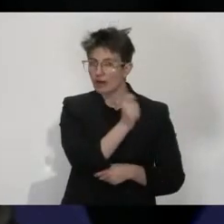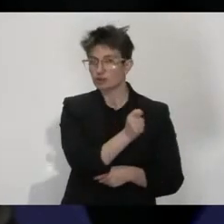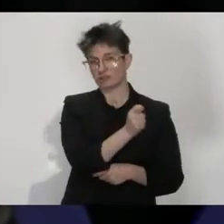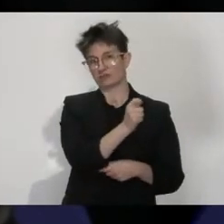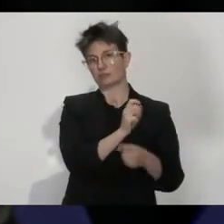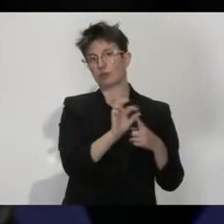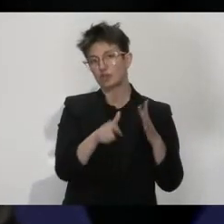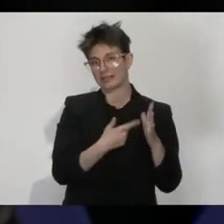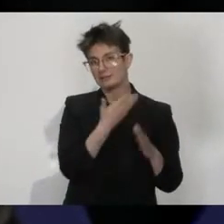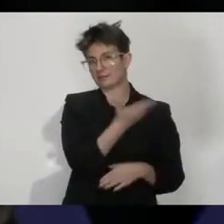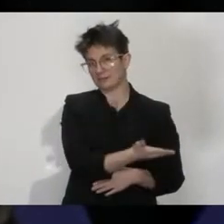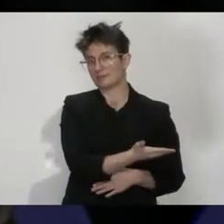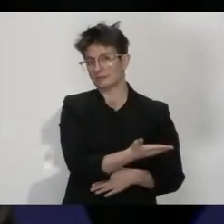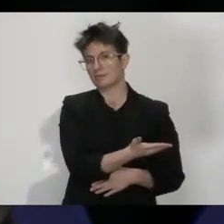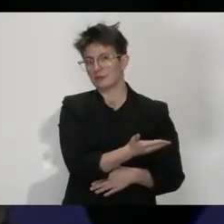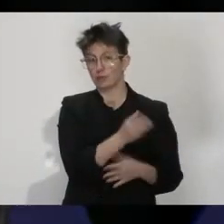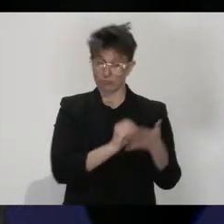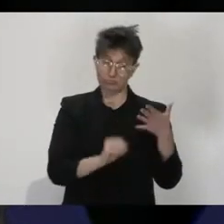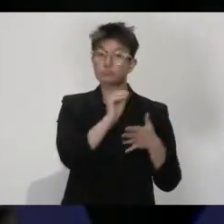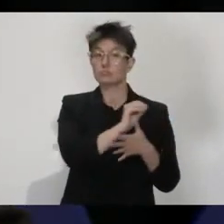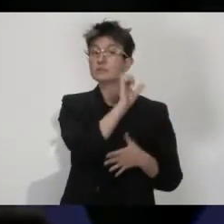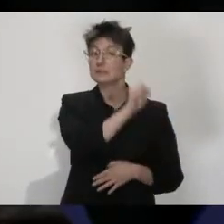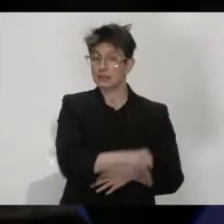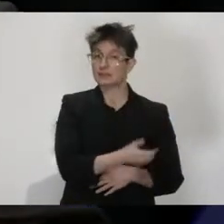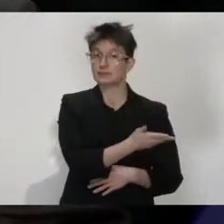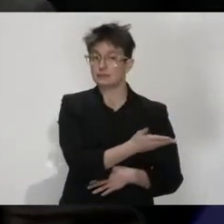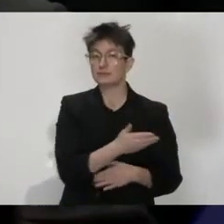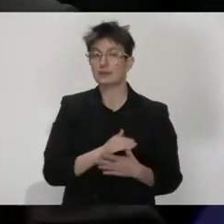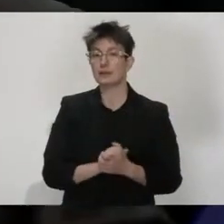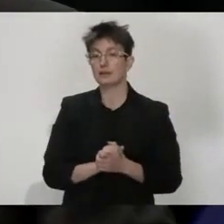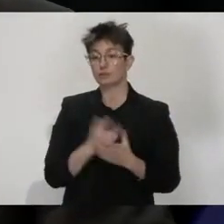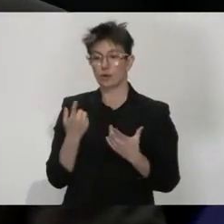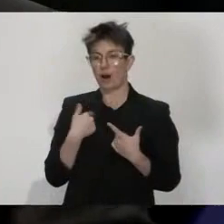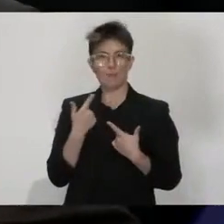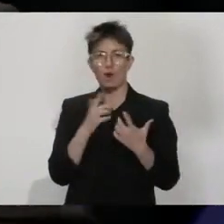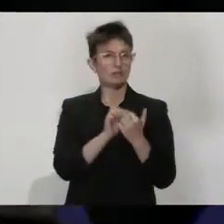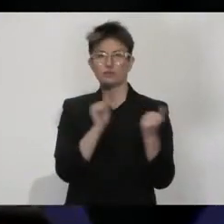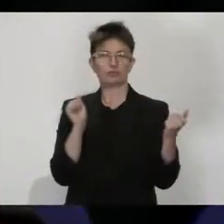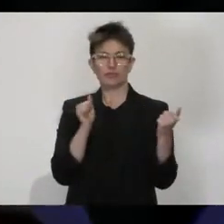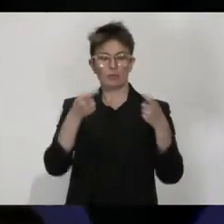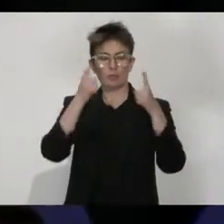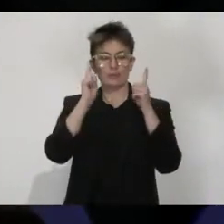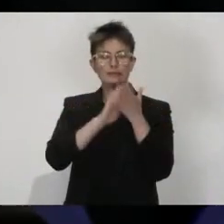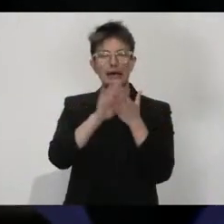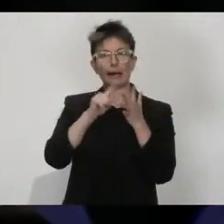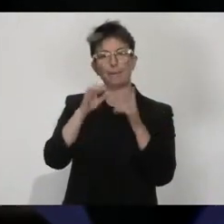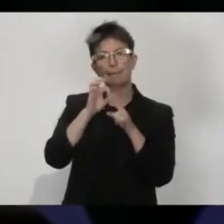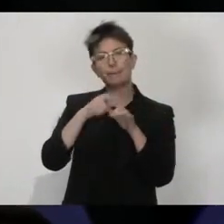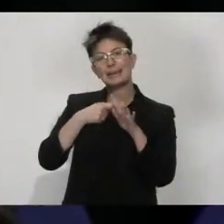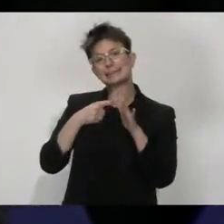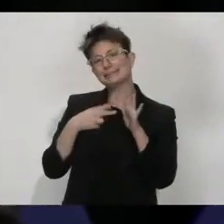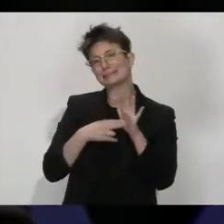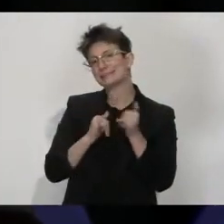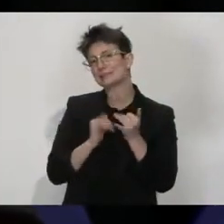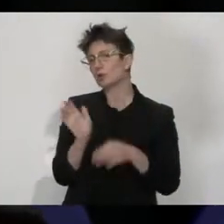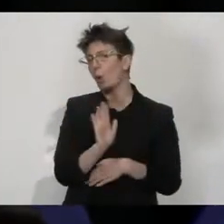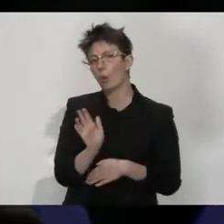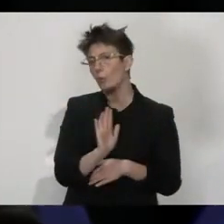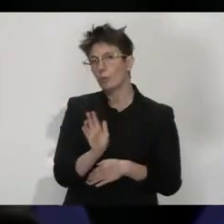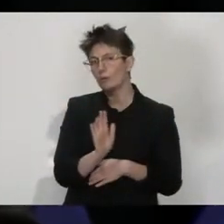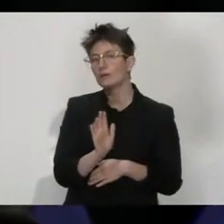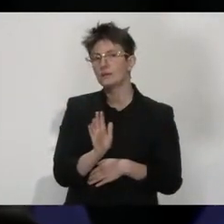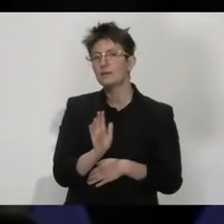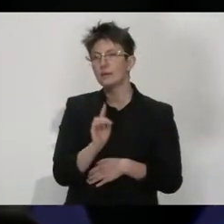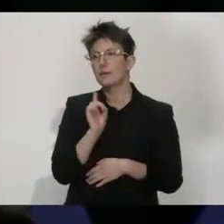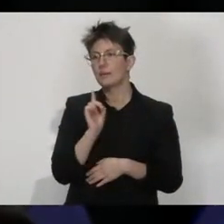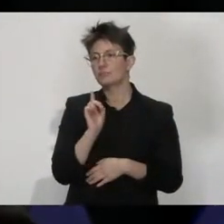This is part of a different process, and I don't resolve from anything Minister Hipkins said. It's most definitely a project advocated for by the Greens